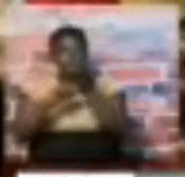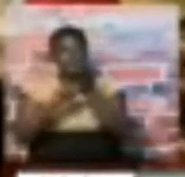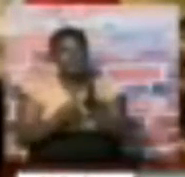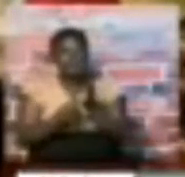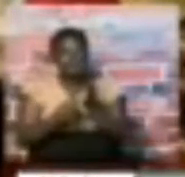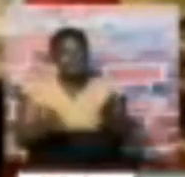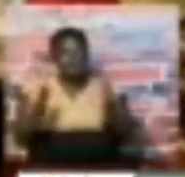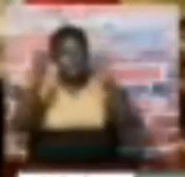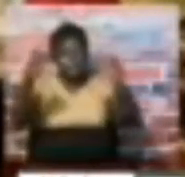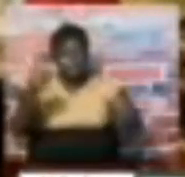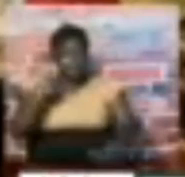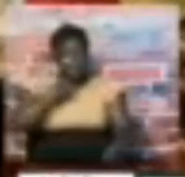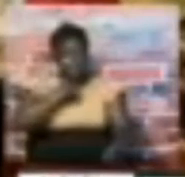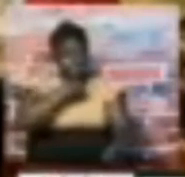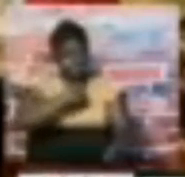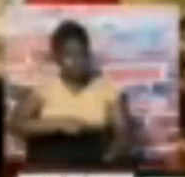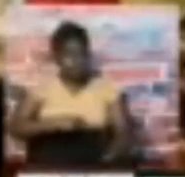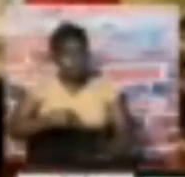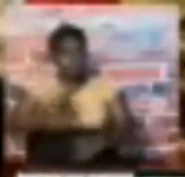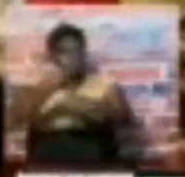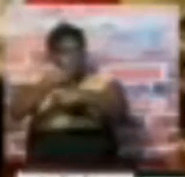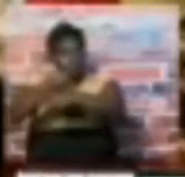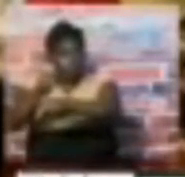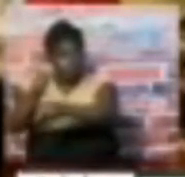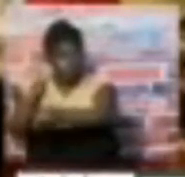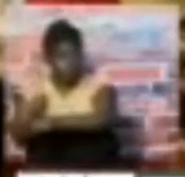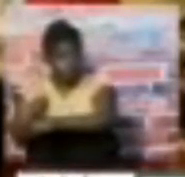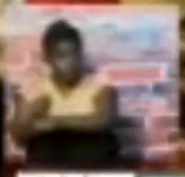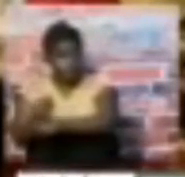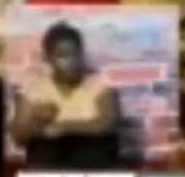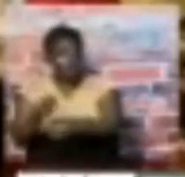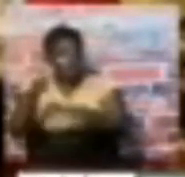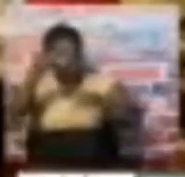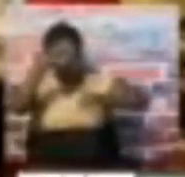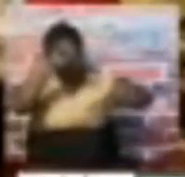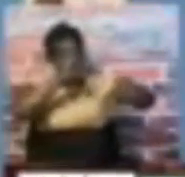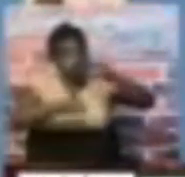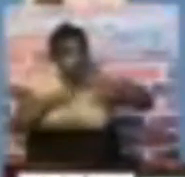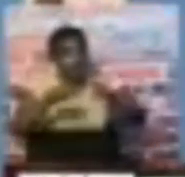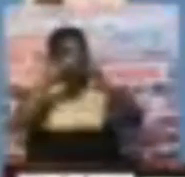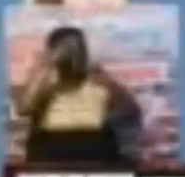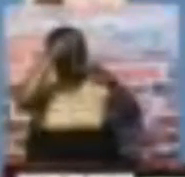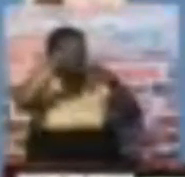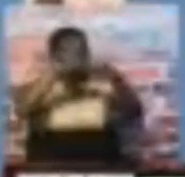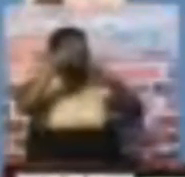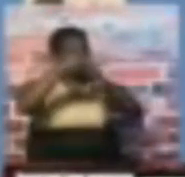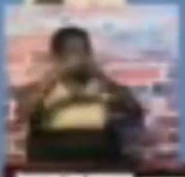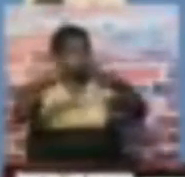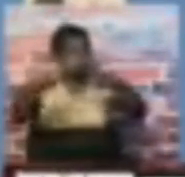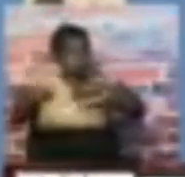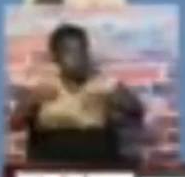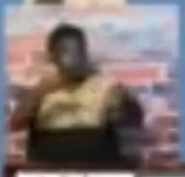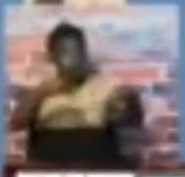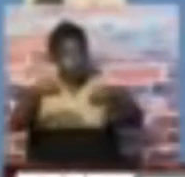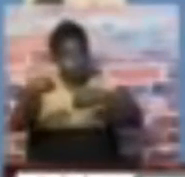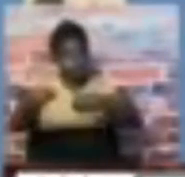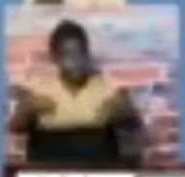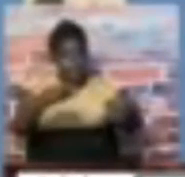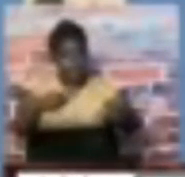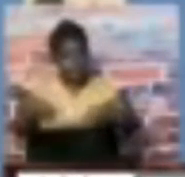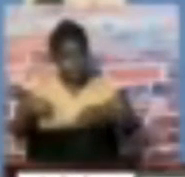is a big Chinese company. They contributed video conferencing equipment